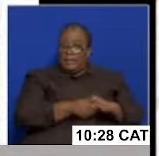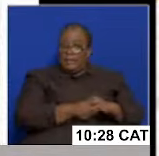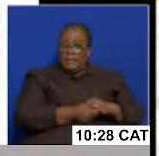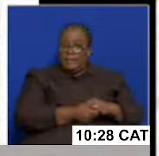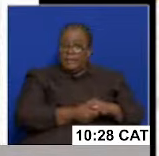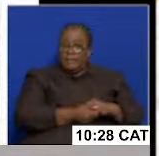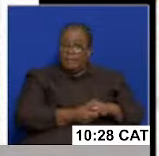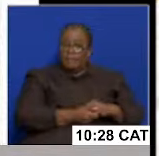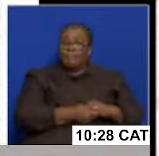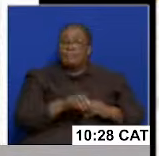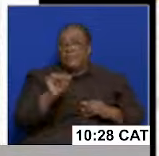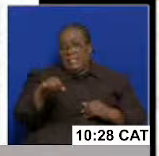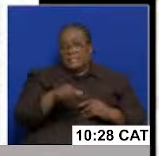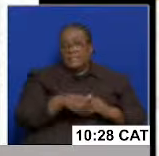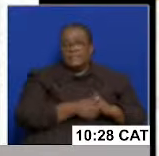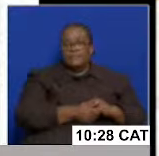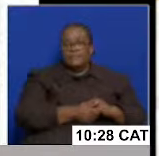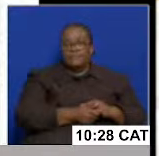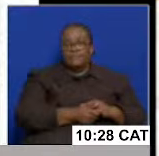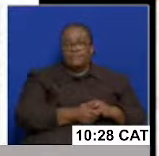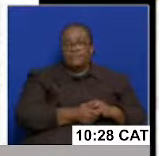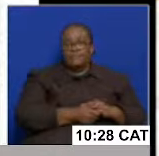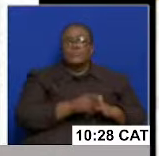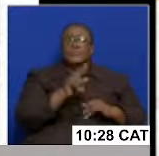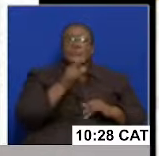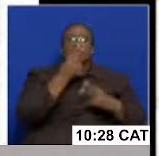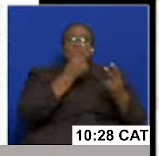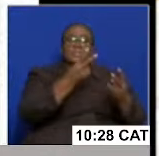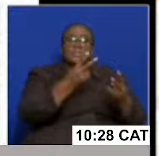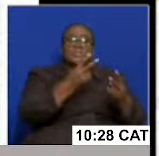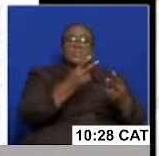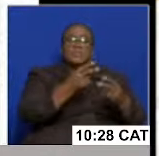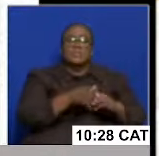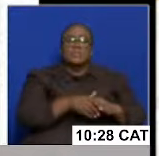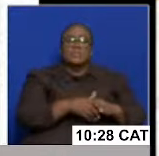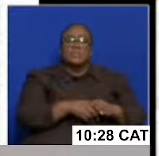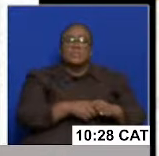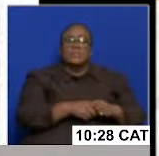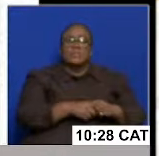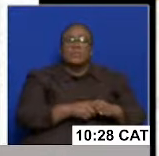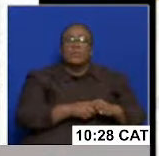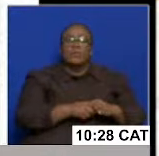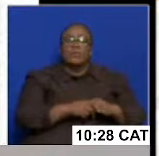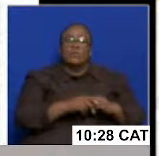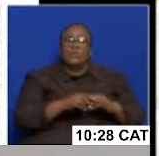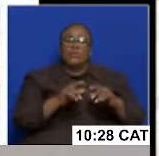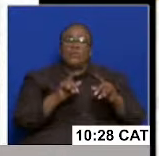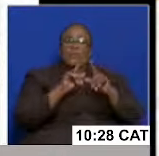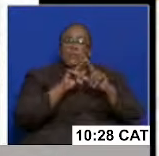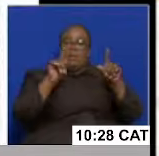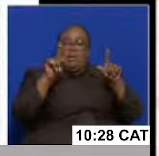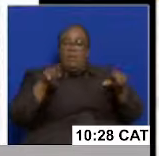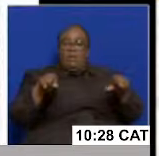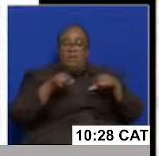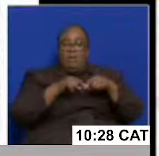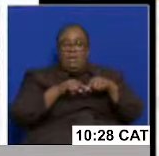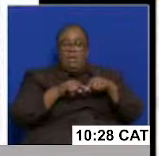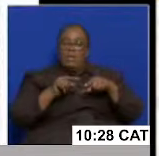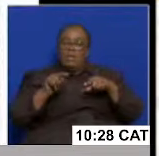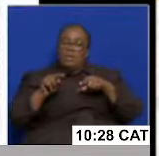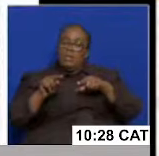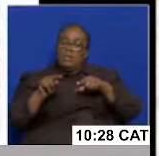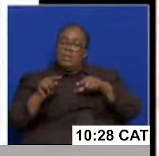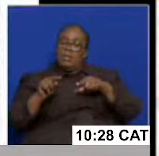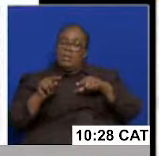Yes. Do you see in the bottom right corner, if you're on page 2, that first image, the bottom right